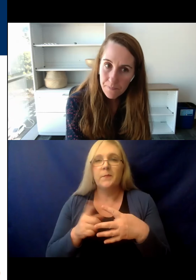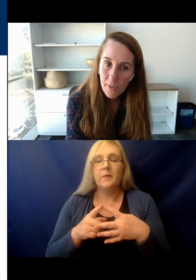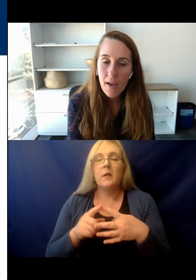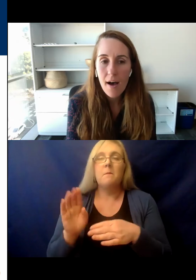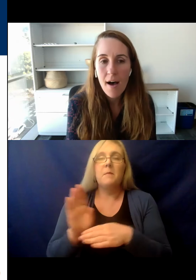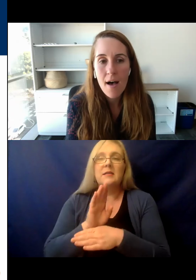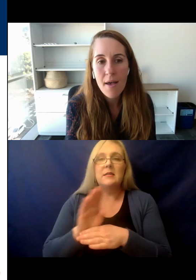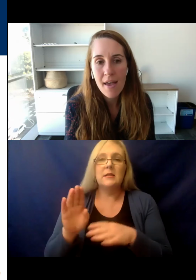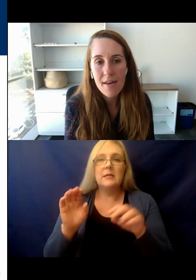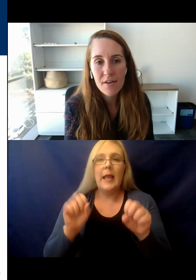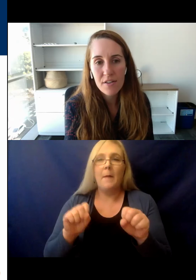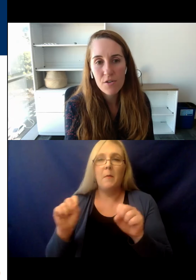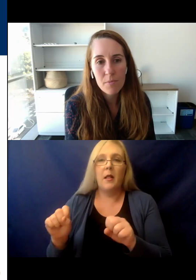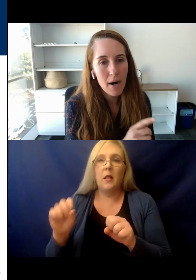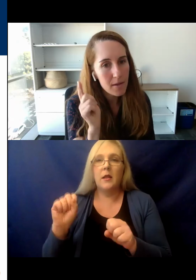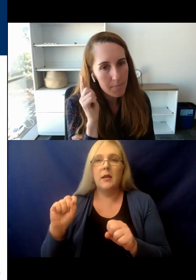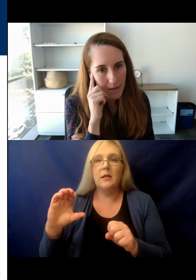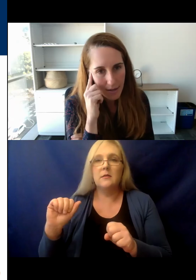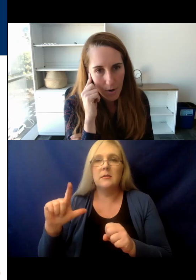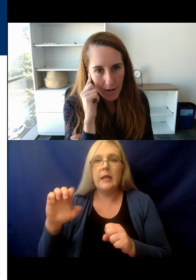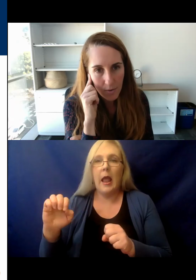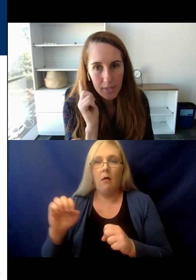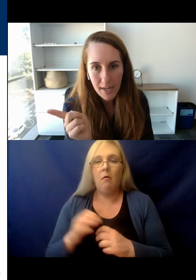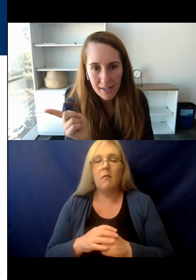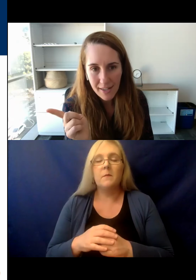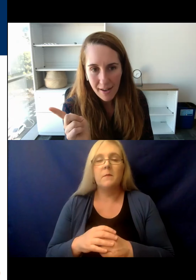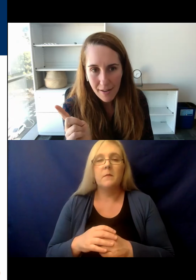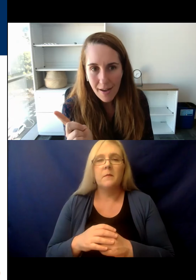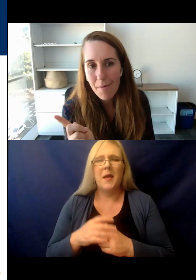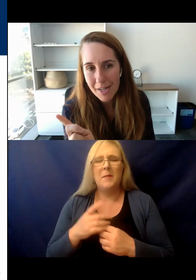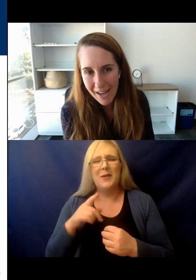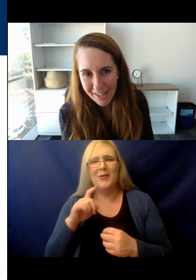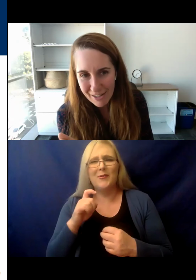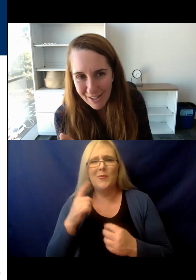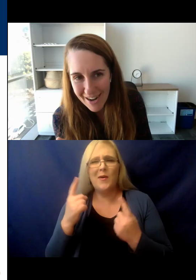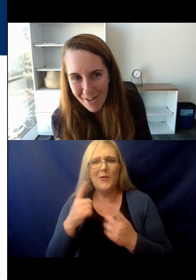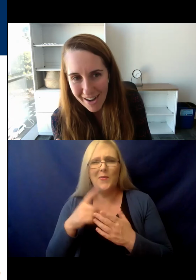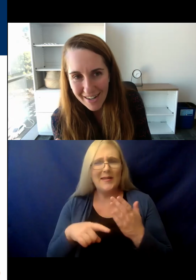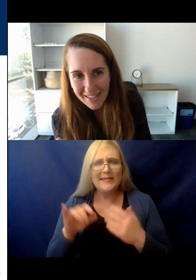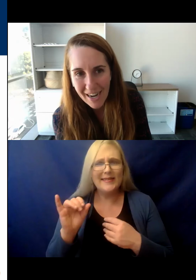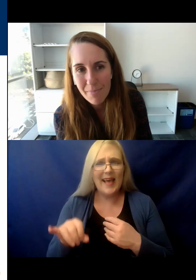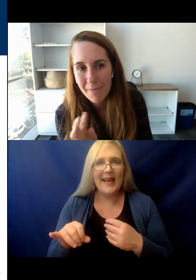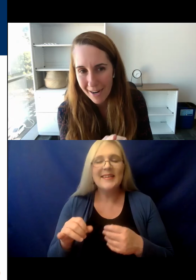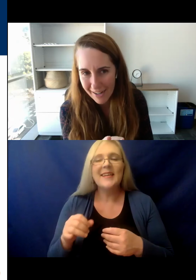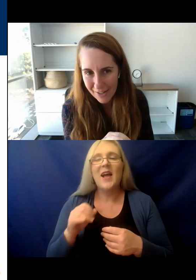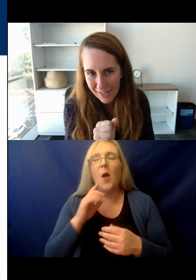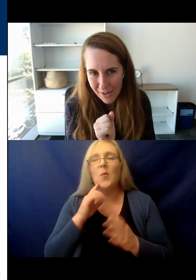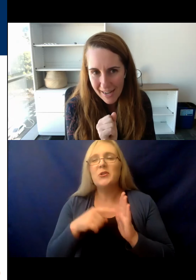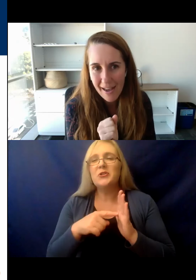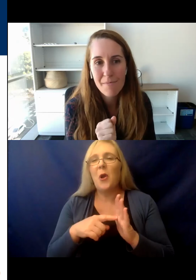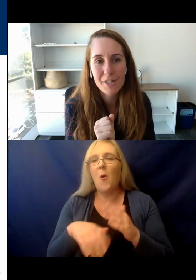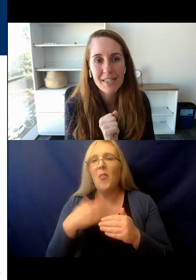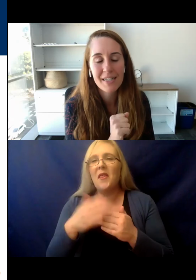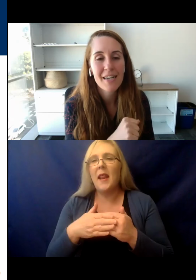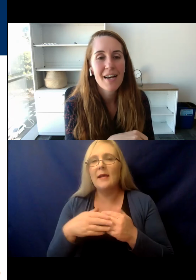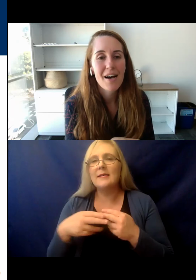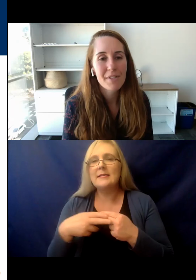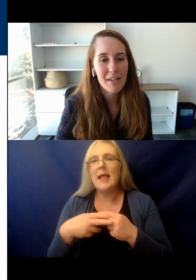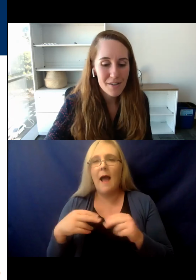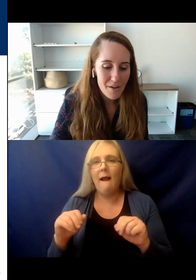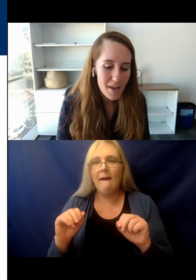scale, and you'll probably be wondering what's on that scale. I'm going to tell you on the next slide, but I'm not going to go there quite yet. I'm just